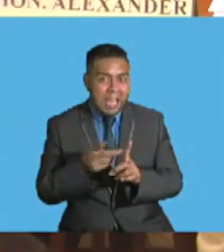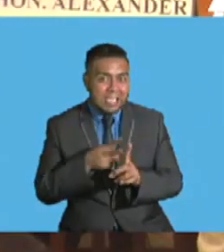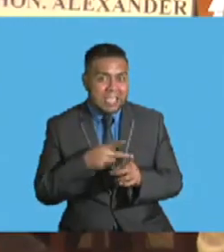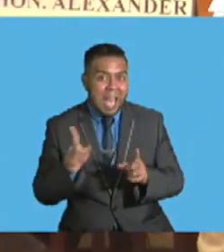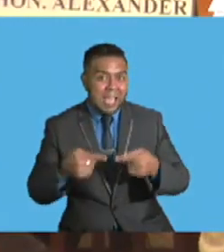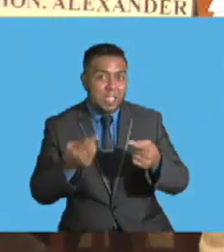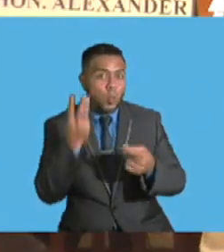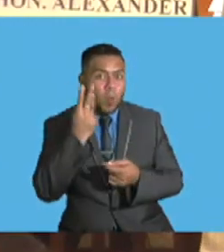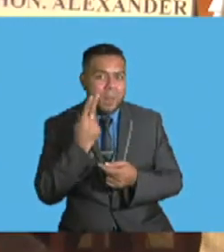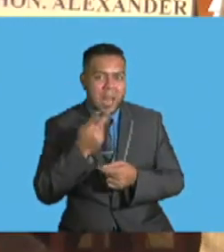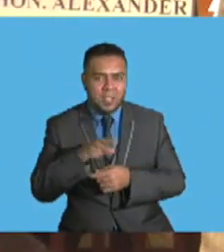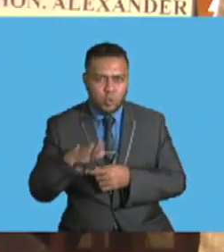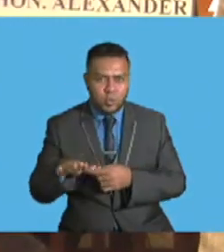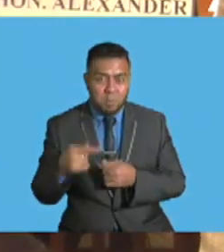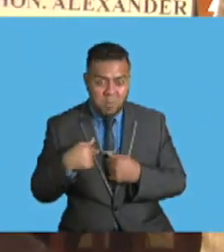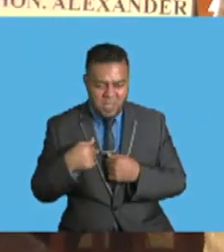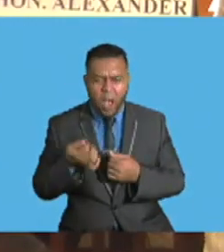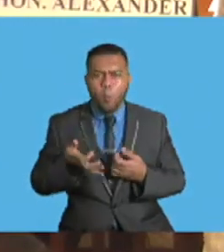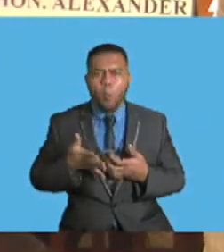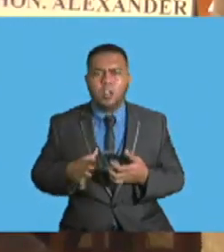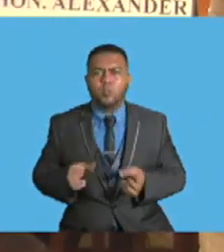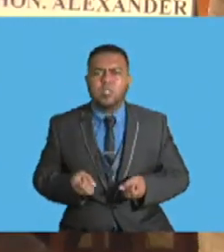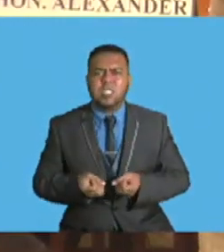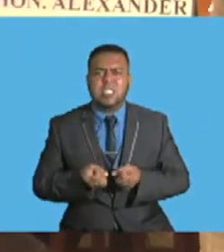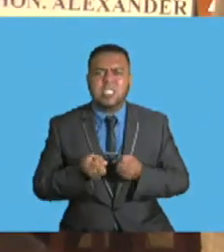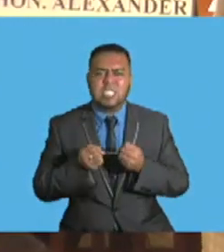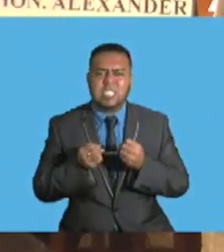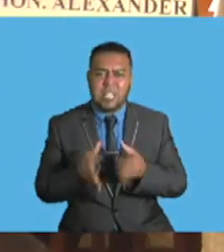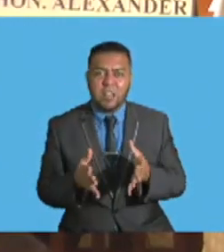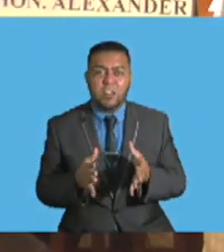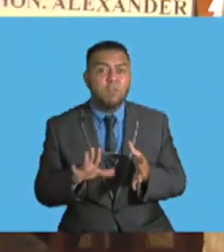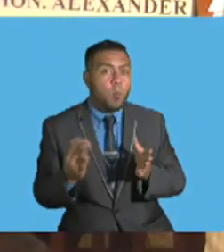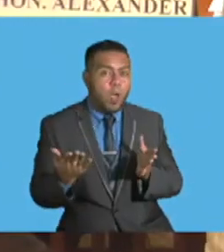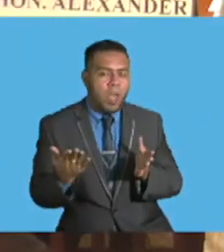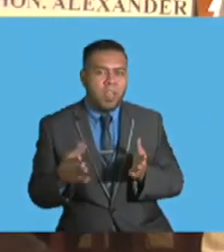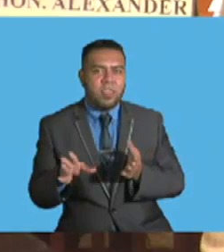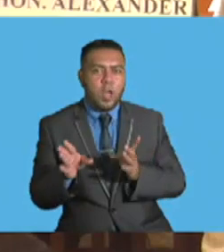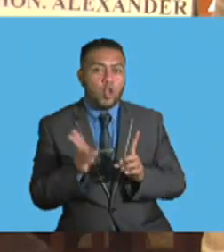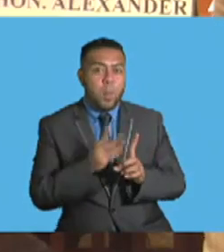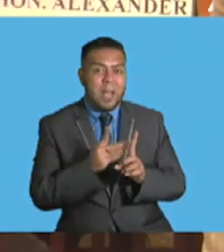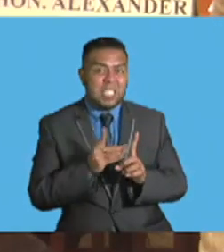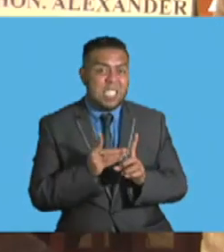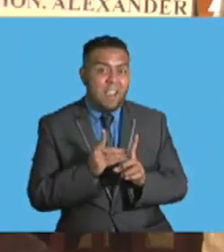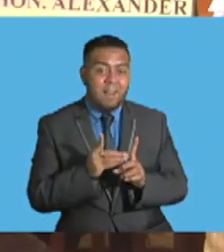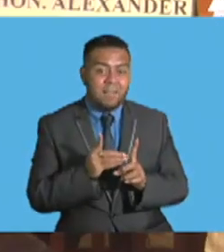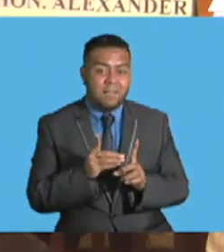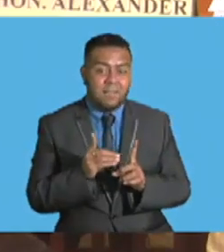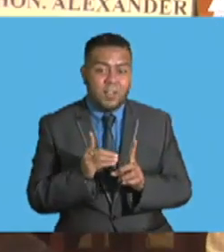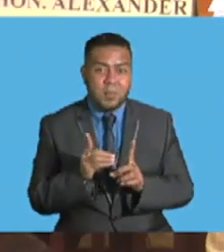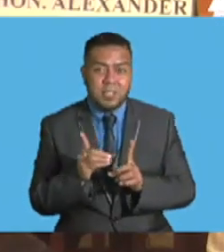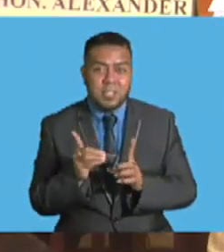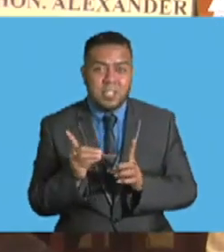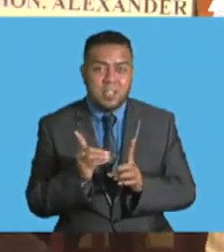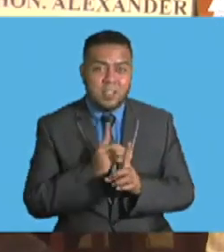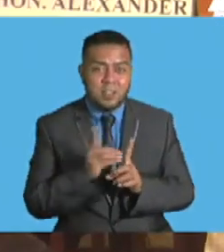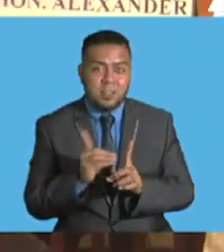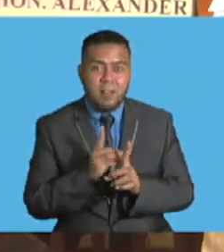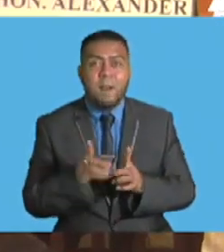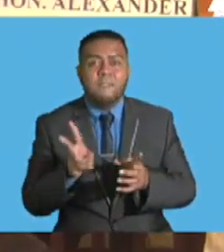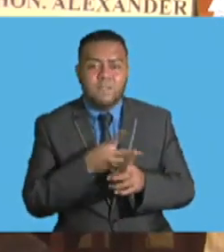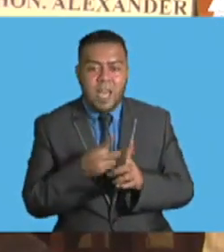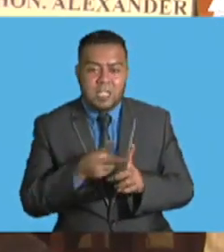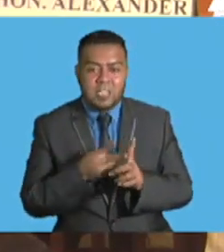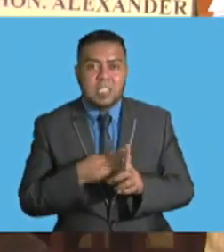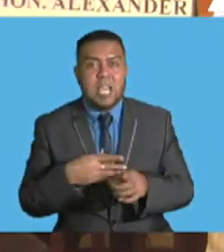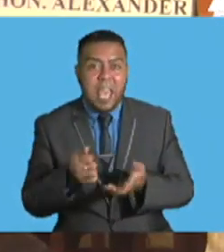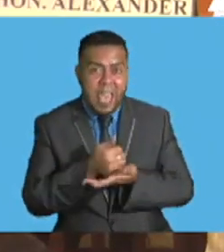like to start from the Domestic Violence Act of 2009. Prior to 2009, there was no